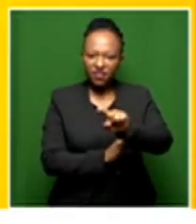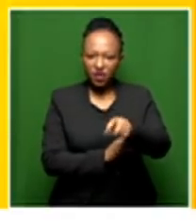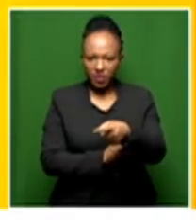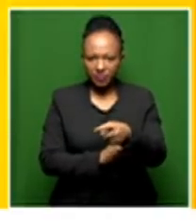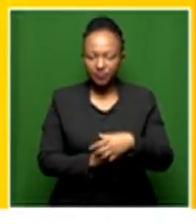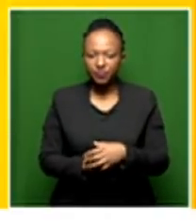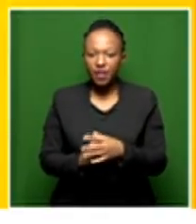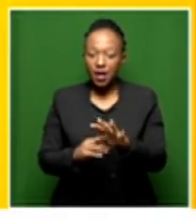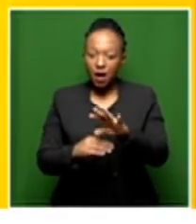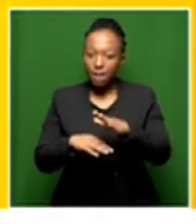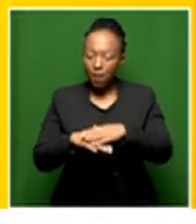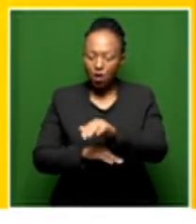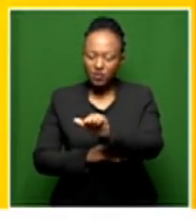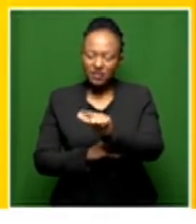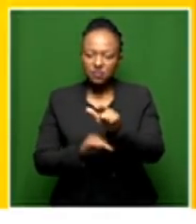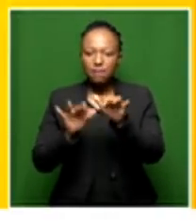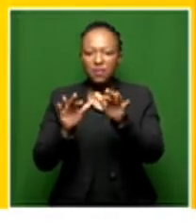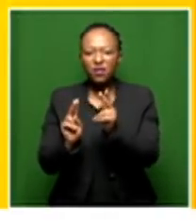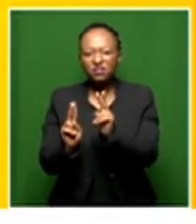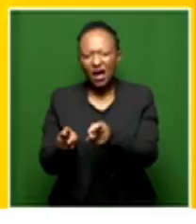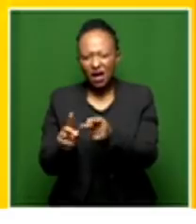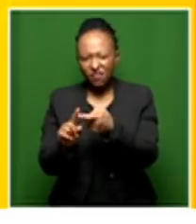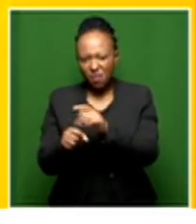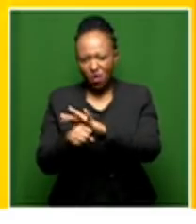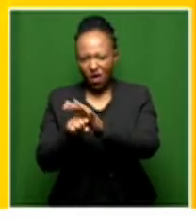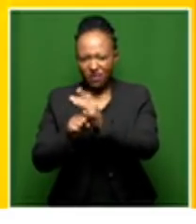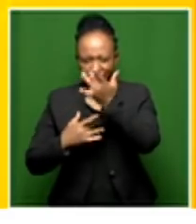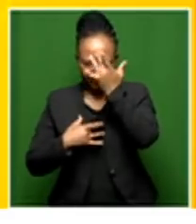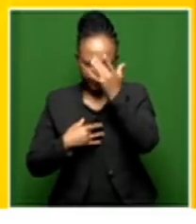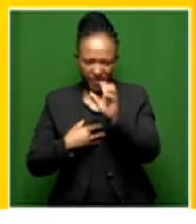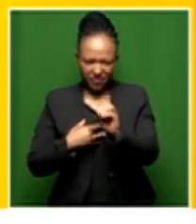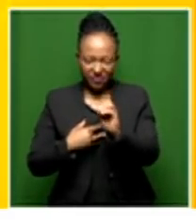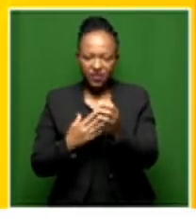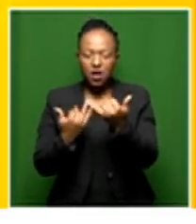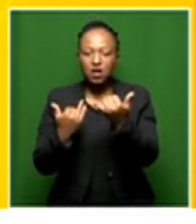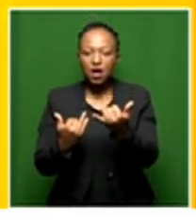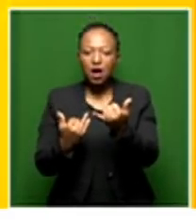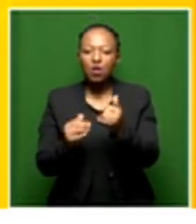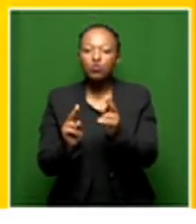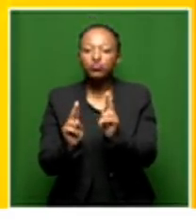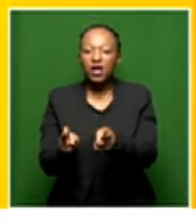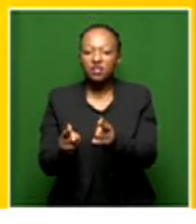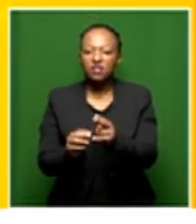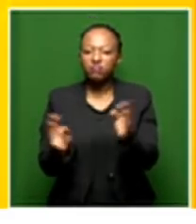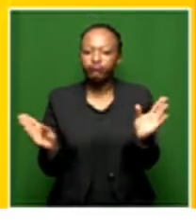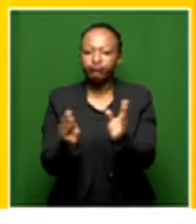1,665,000. An additional 67 people have died from COVID-19 related complications. Now, the death toll stands at